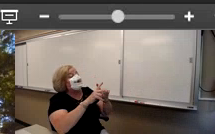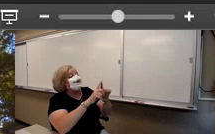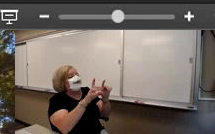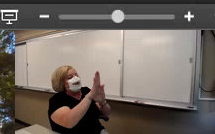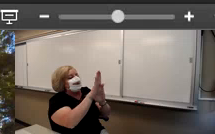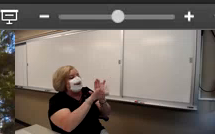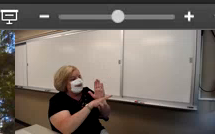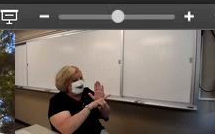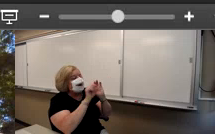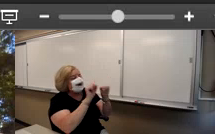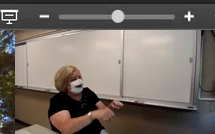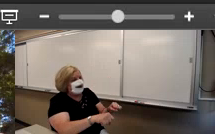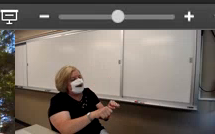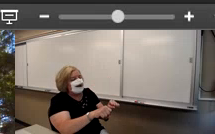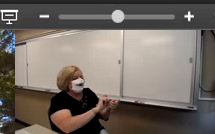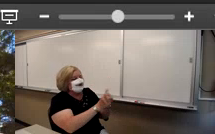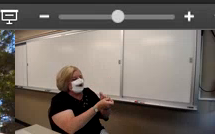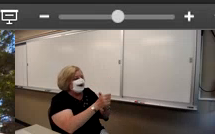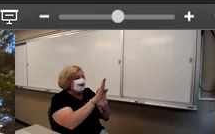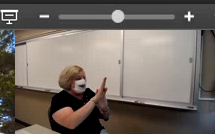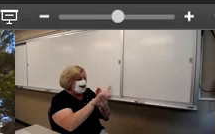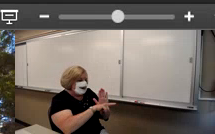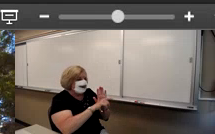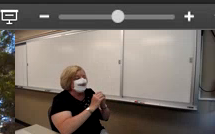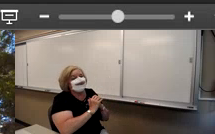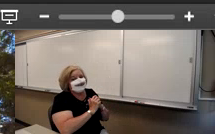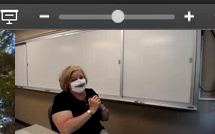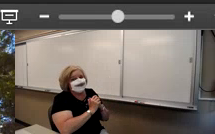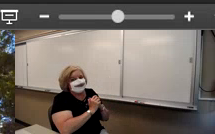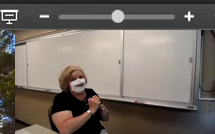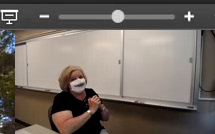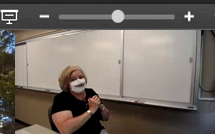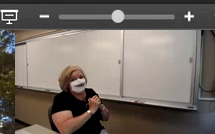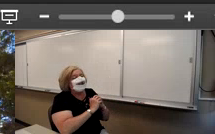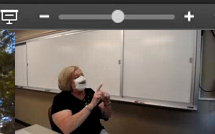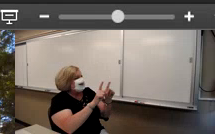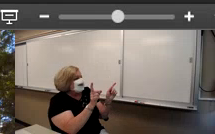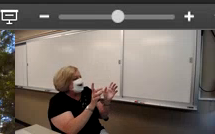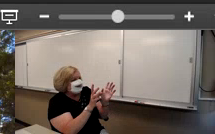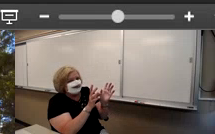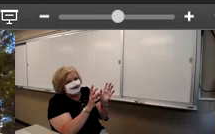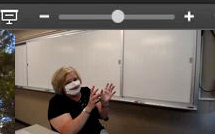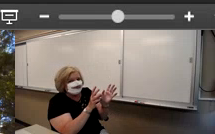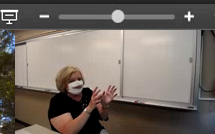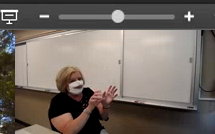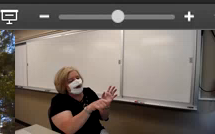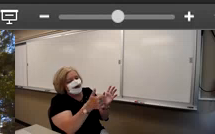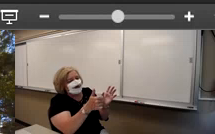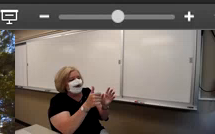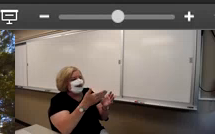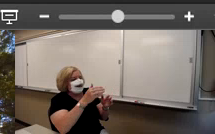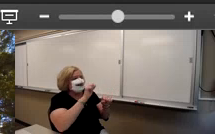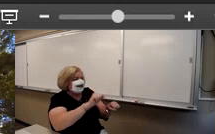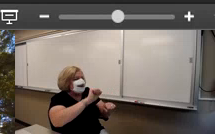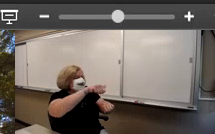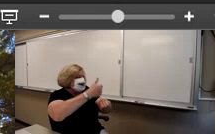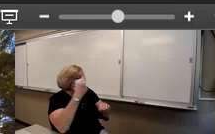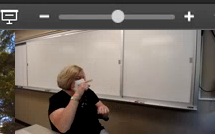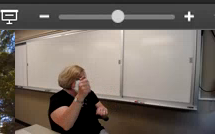you could choose the background effects. So there are some different meeting settings that you could do under the